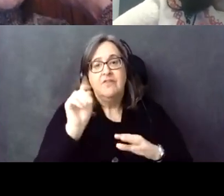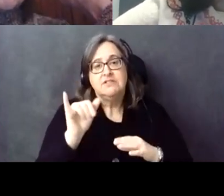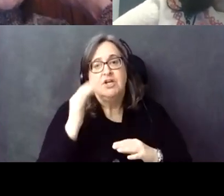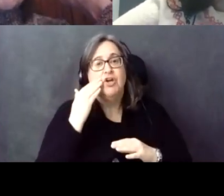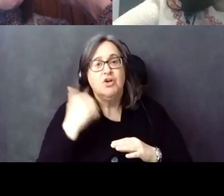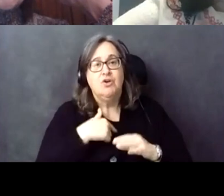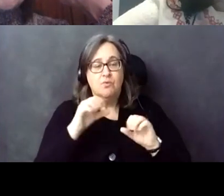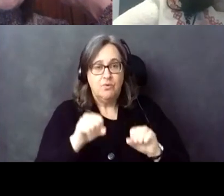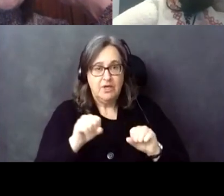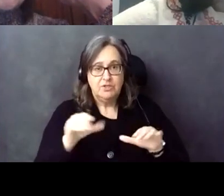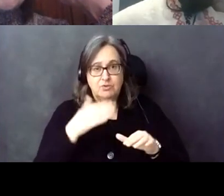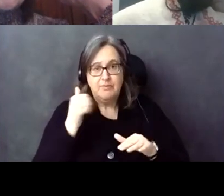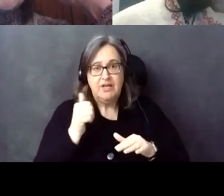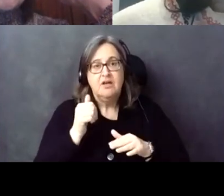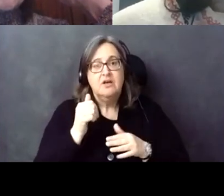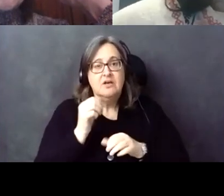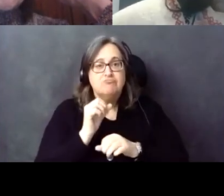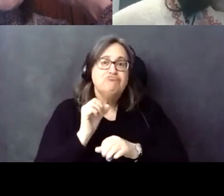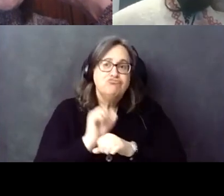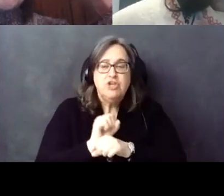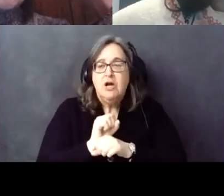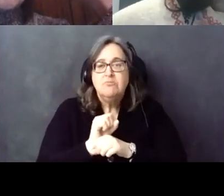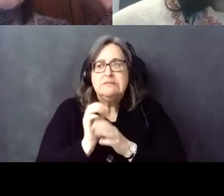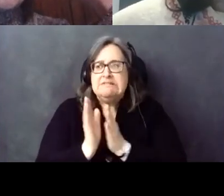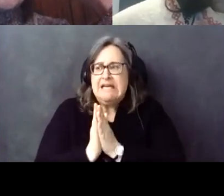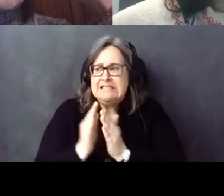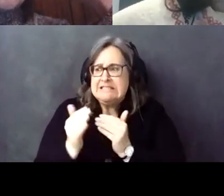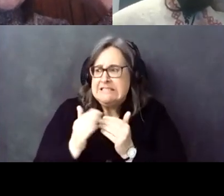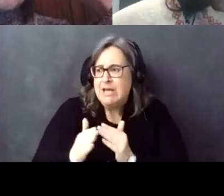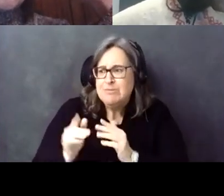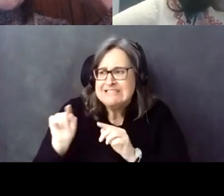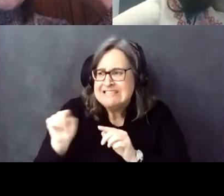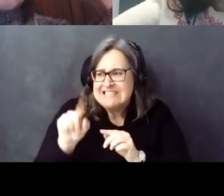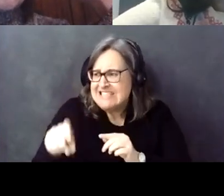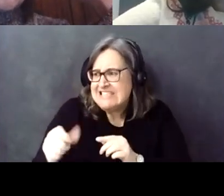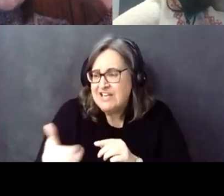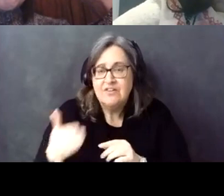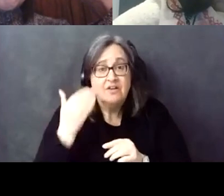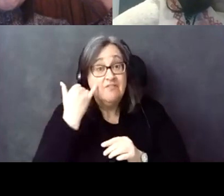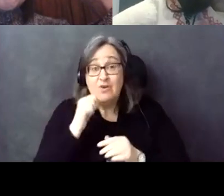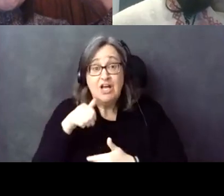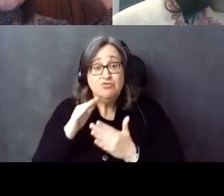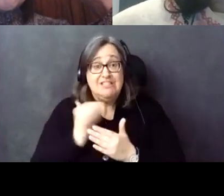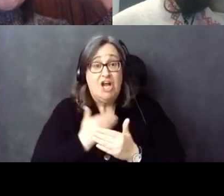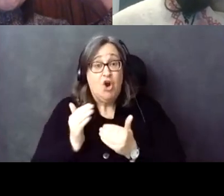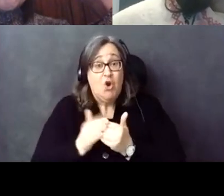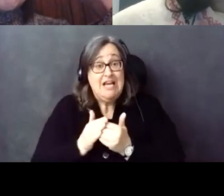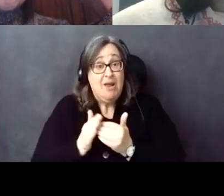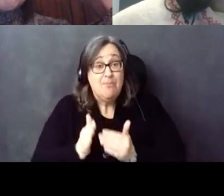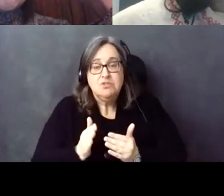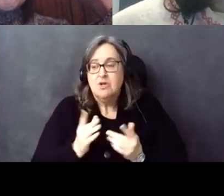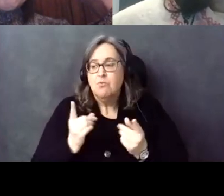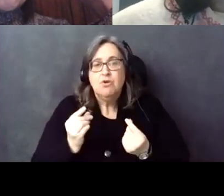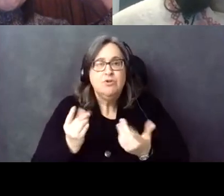of canvassing our neighbors, especially those most in need. If we're not addressing their needs, then what are we really doing,